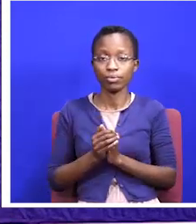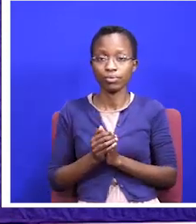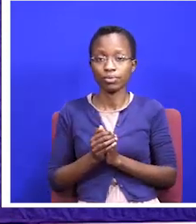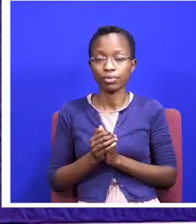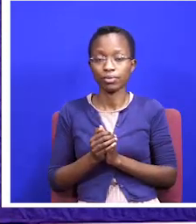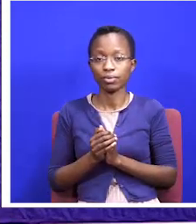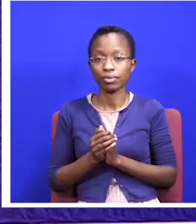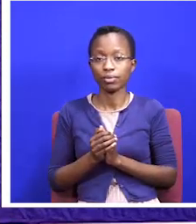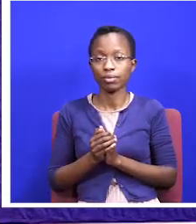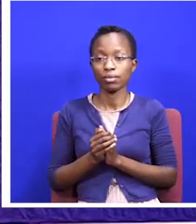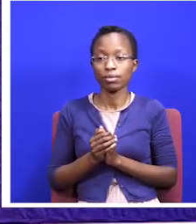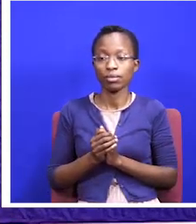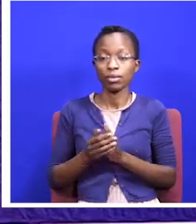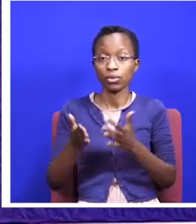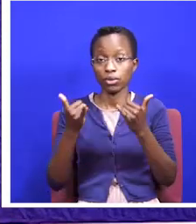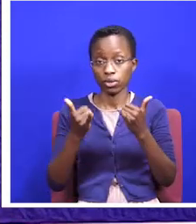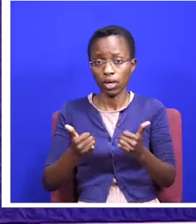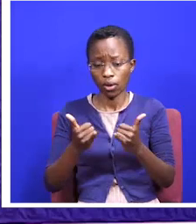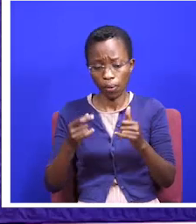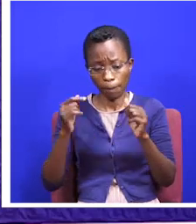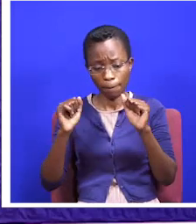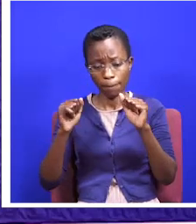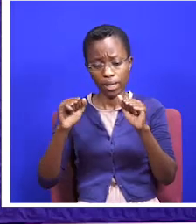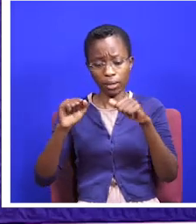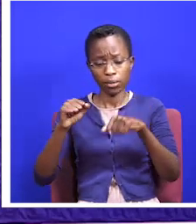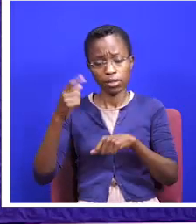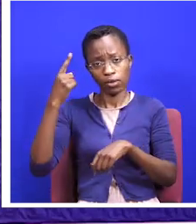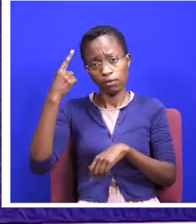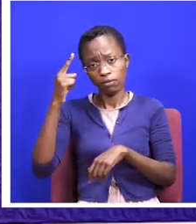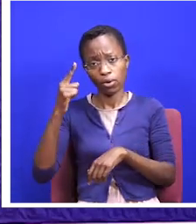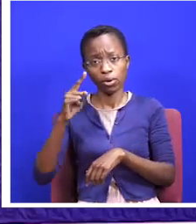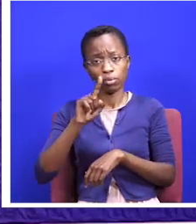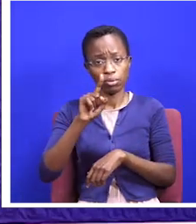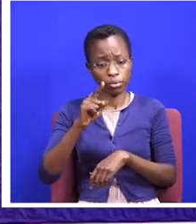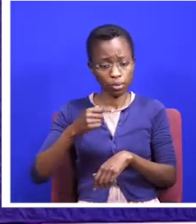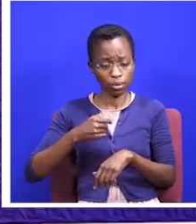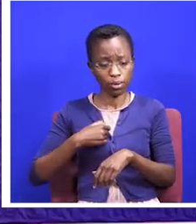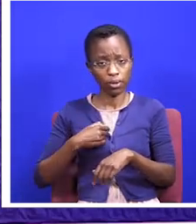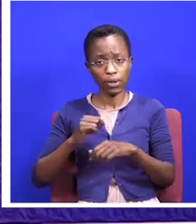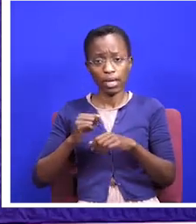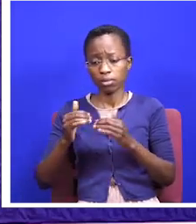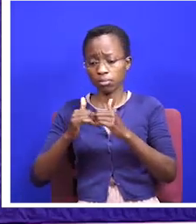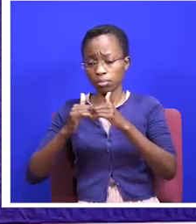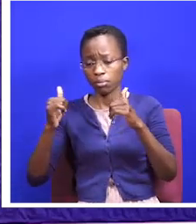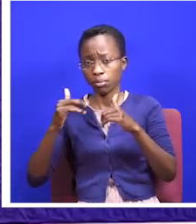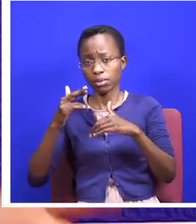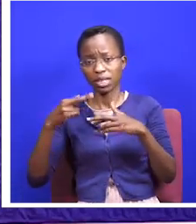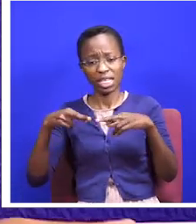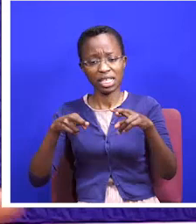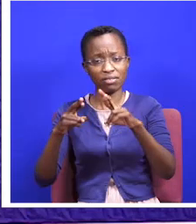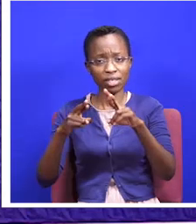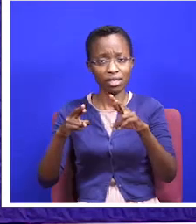side? Yes. Now, can you and I part a sea or even